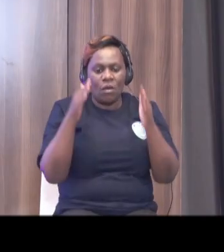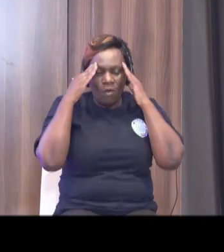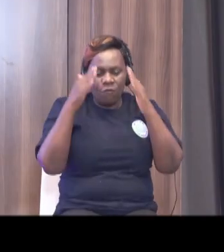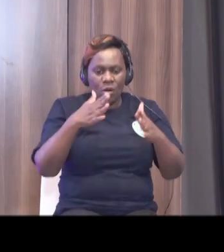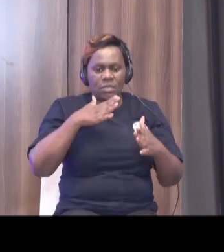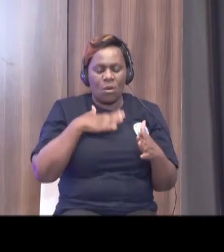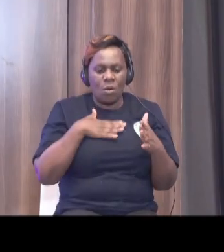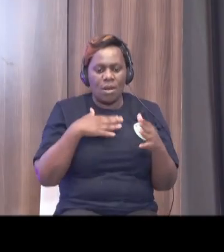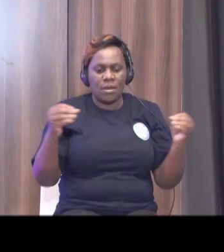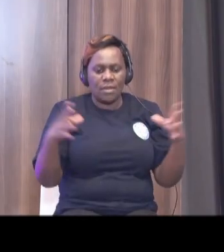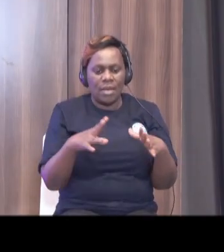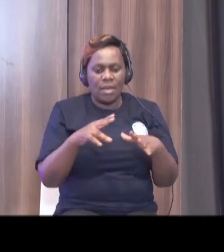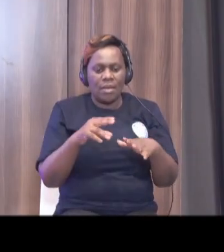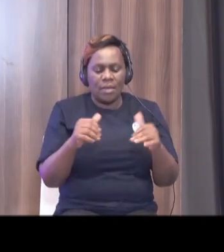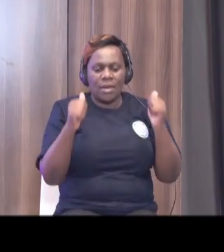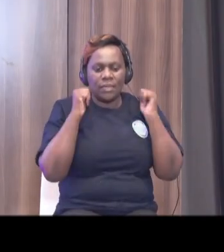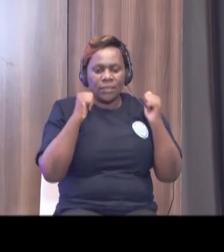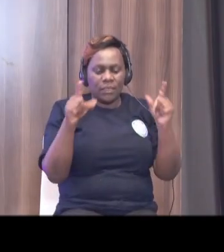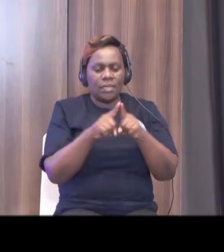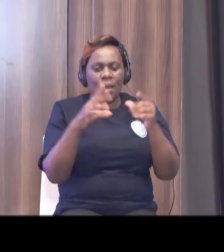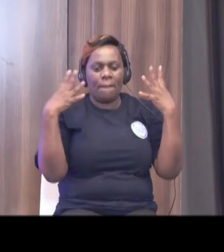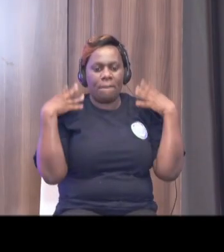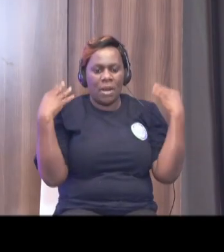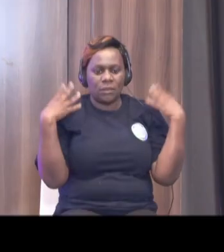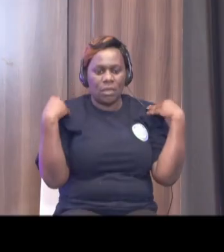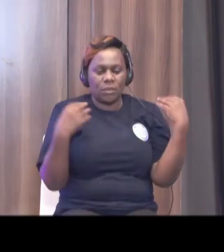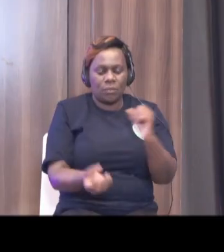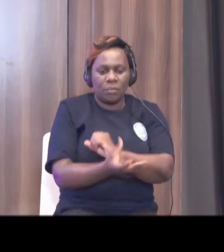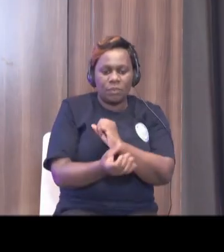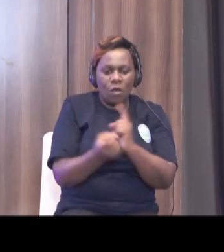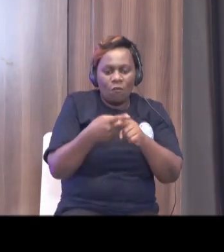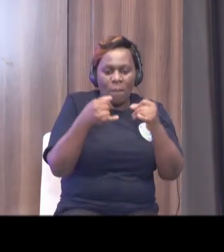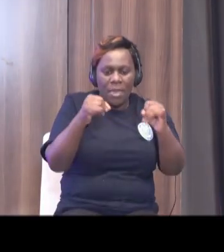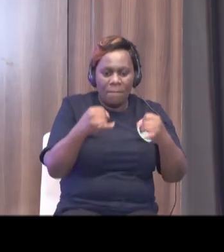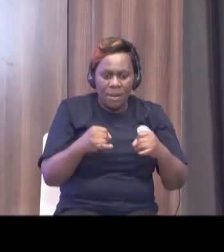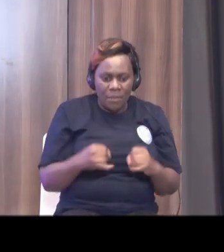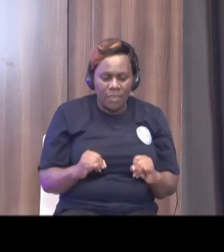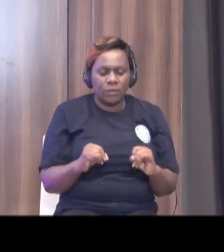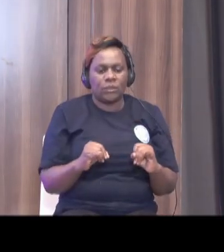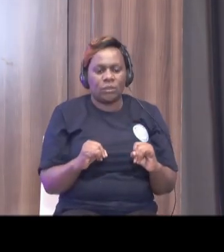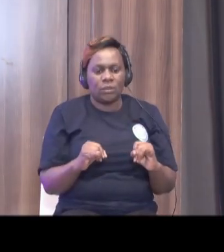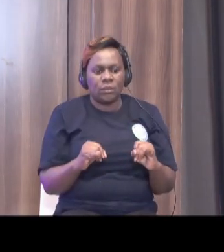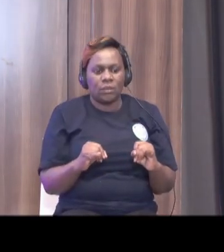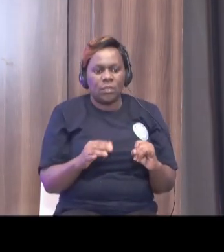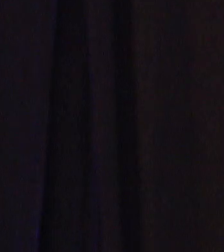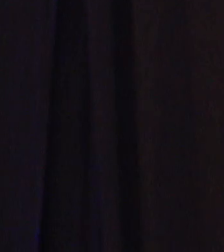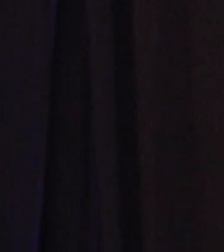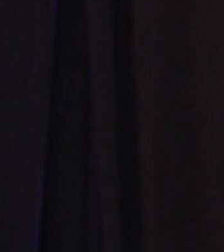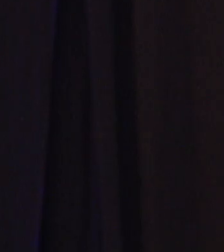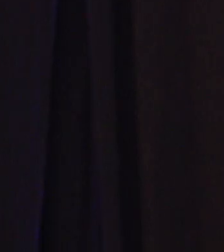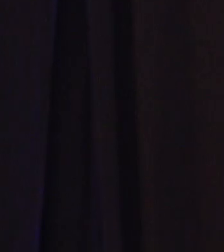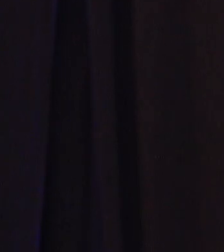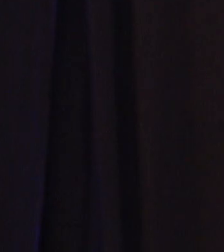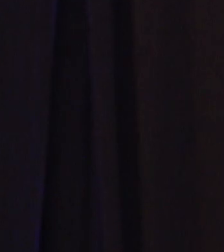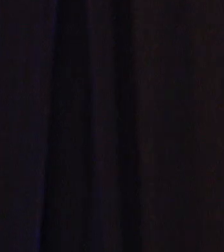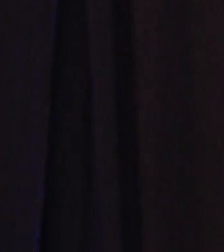our experience in Argentina, offering practical insights from the implementation of the RSV maternal immunization program. If